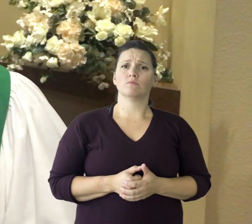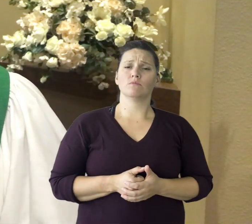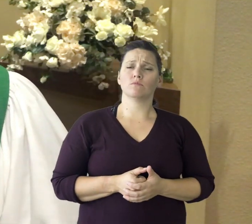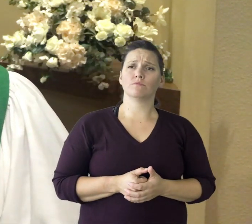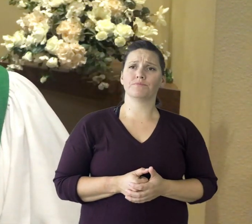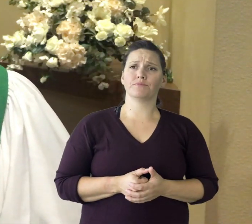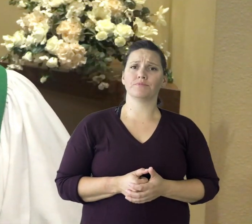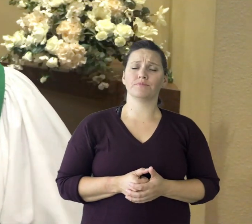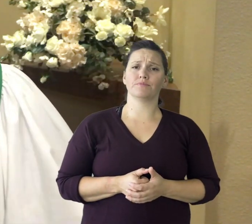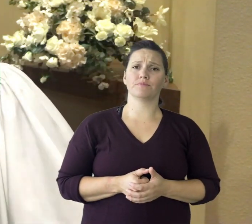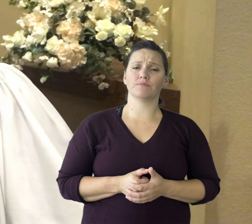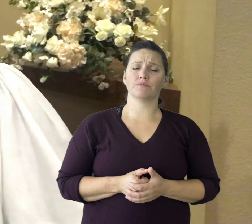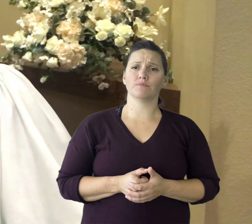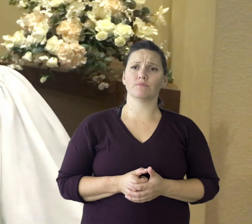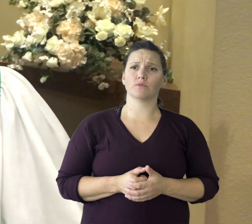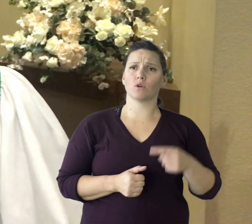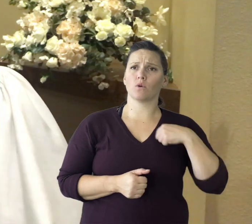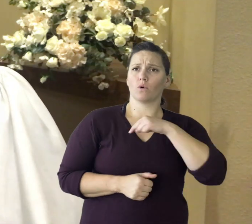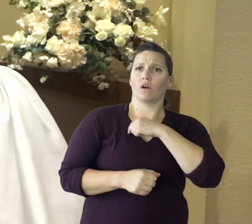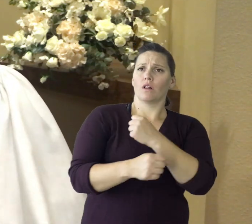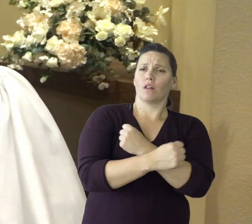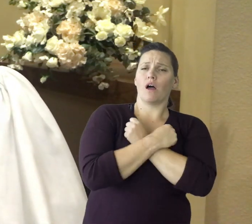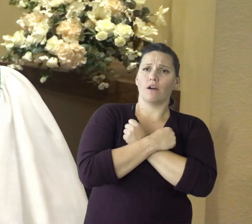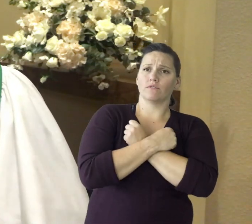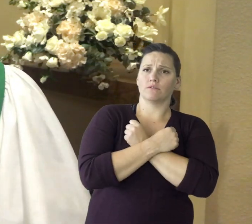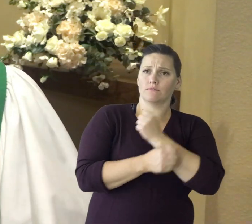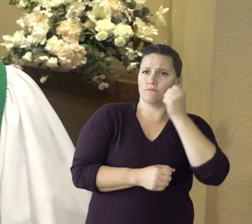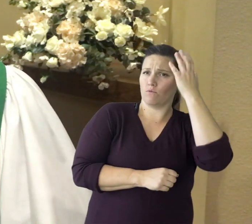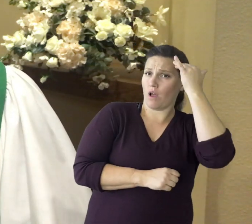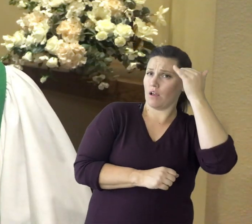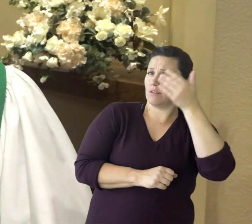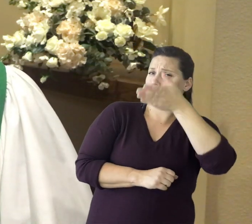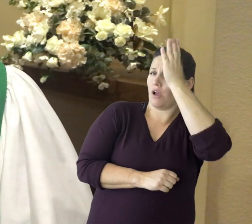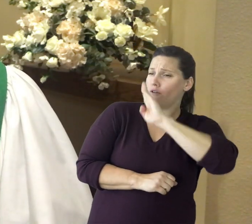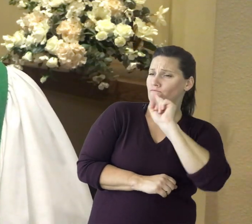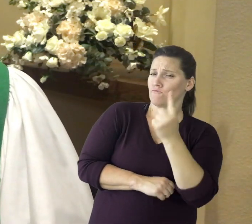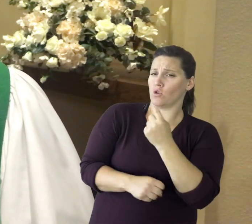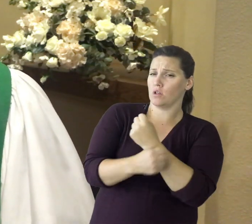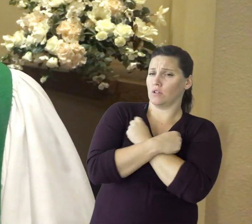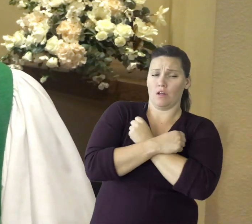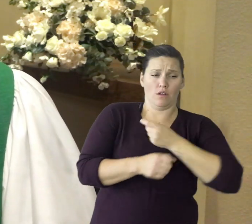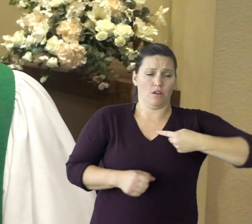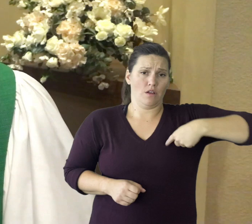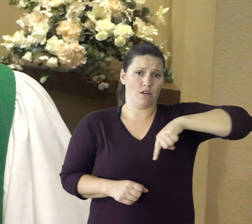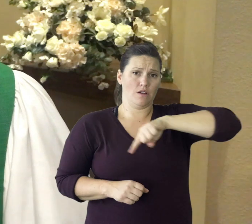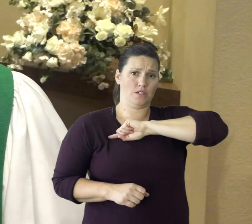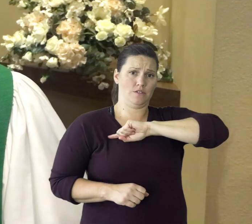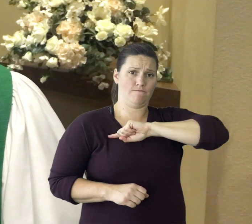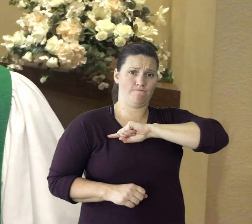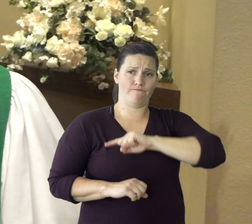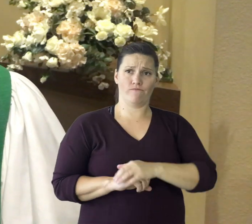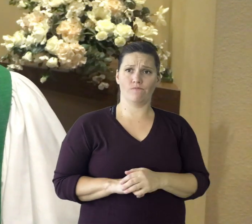thing. Here's what John writes. We love because God first loved